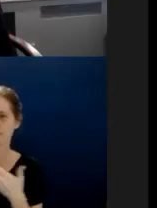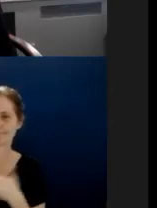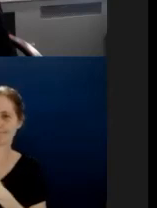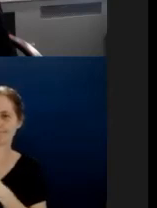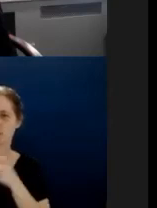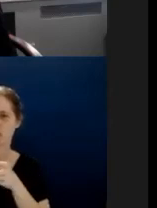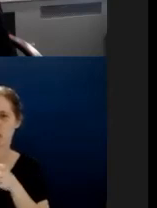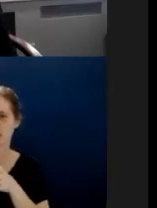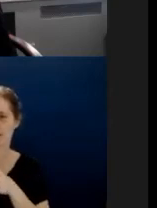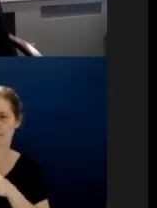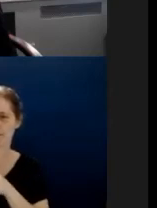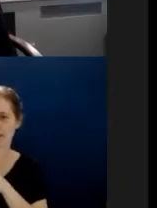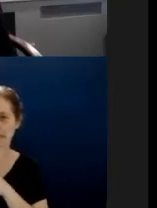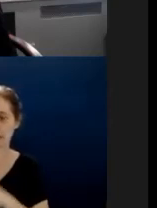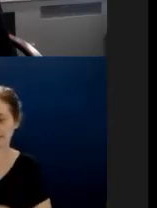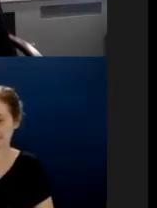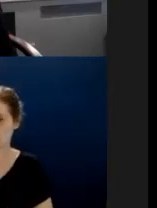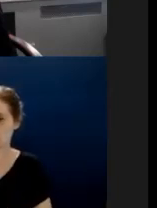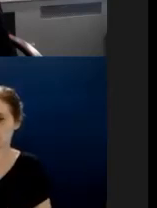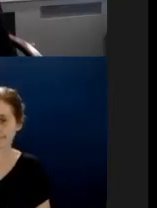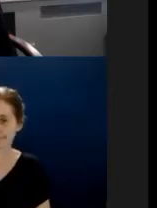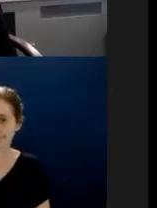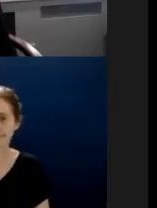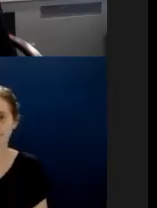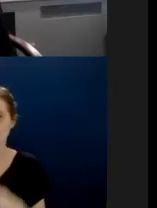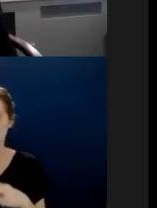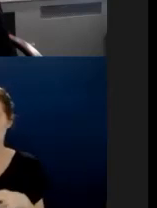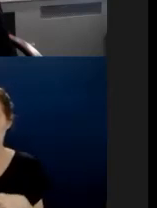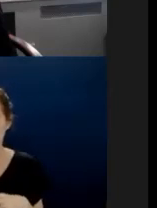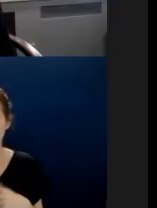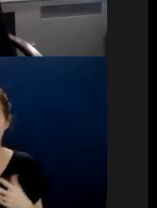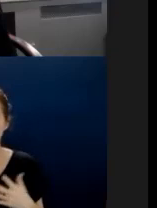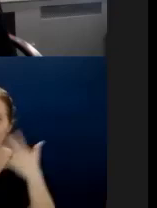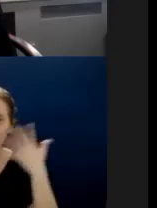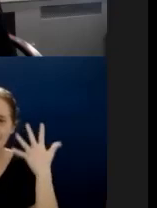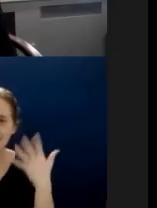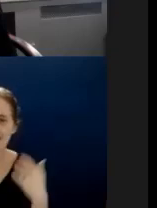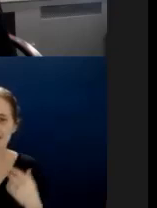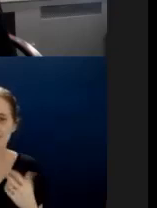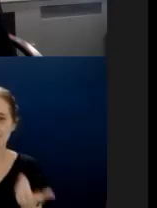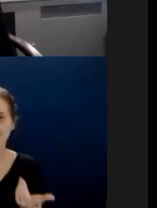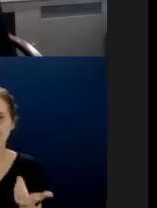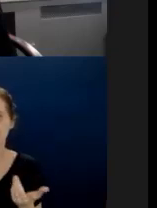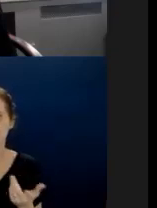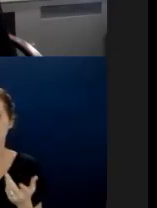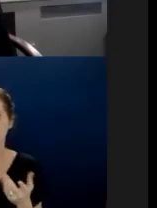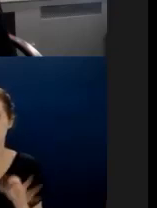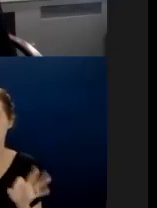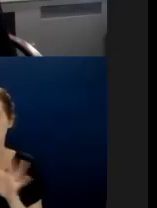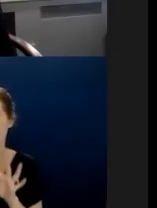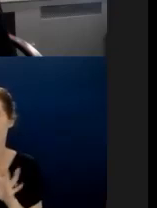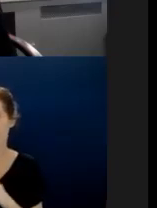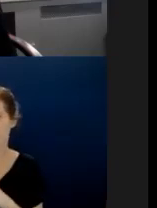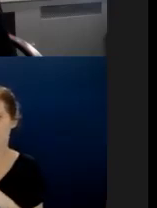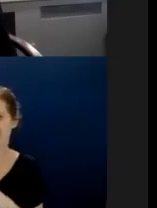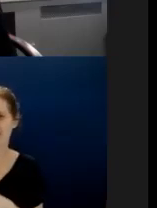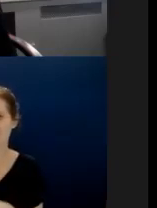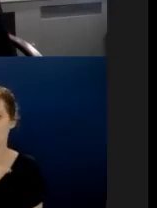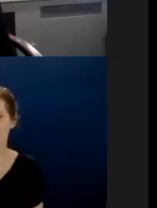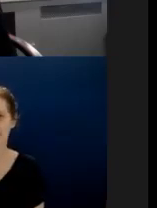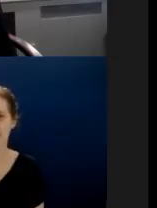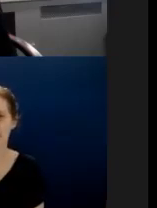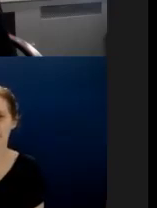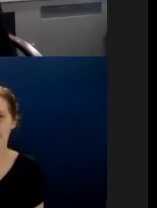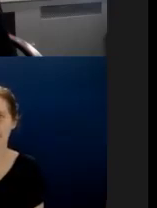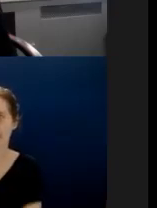polling place and just introduce myself, be very friendly, make sure they understand that we're not out